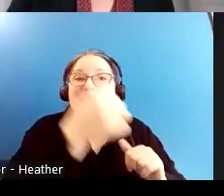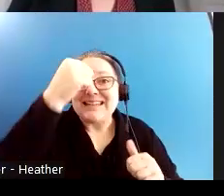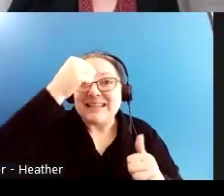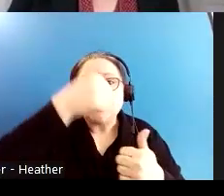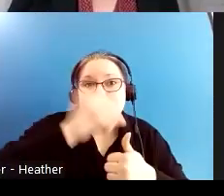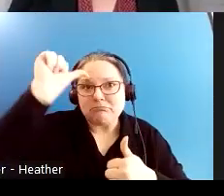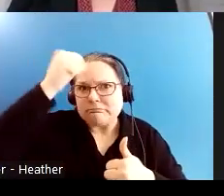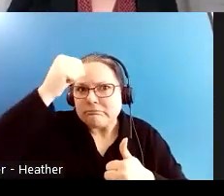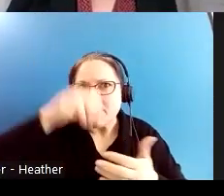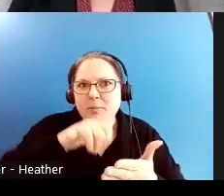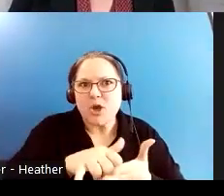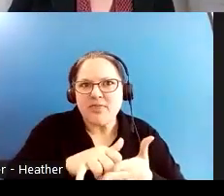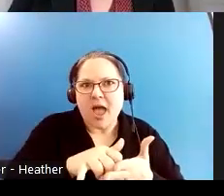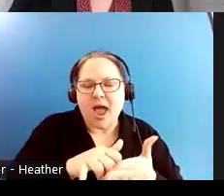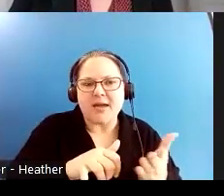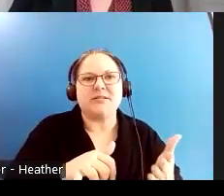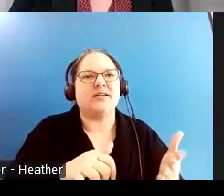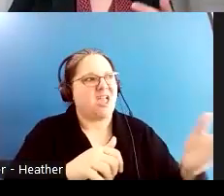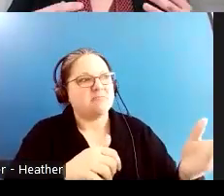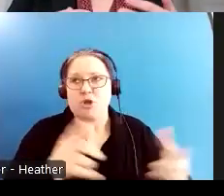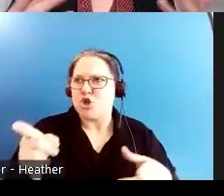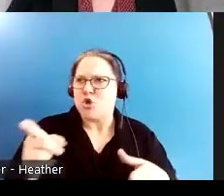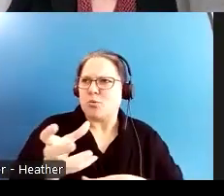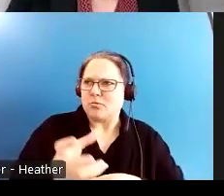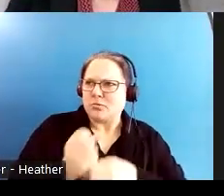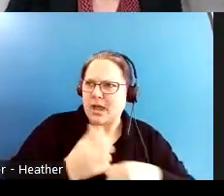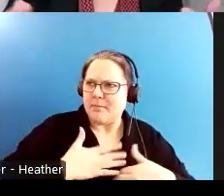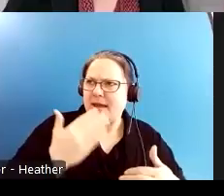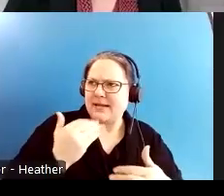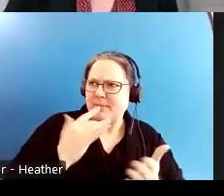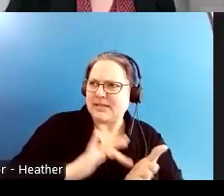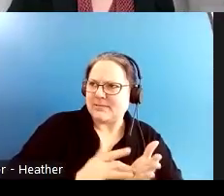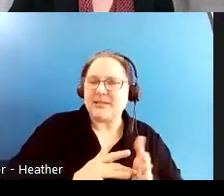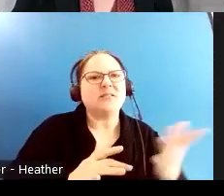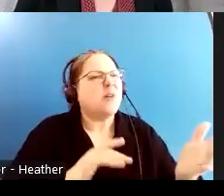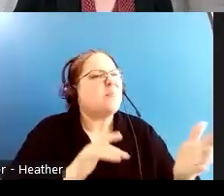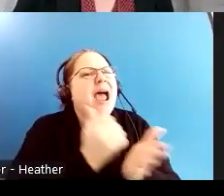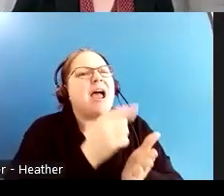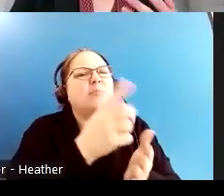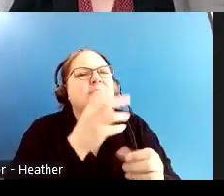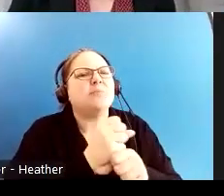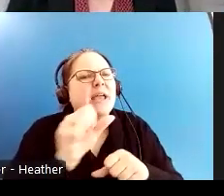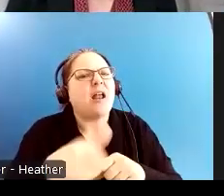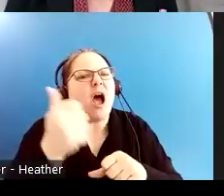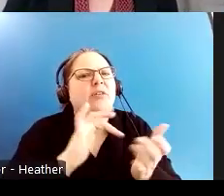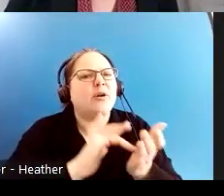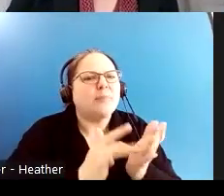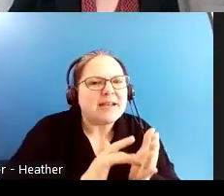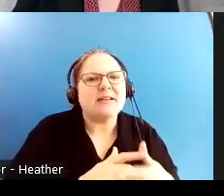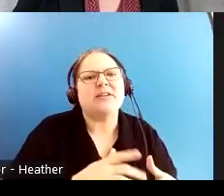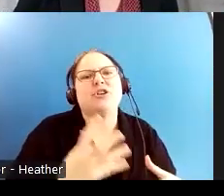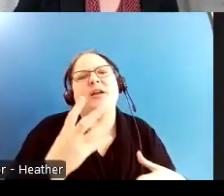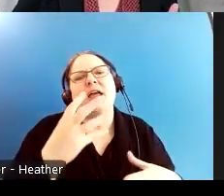we were able to help him get his metformin. And of course, we helped him get his other medications, which included gabapentin for his alcohol